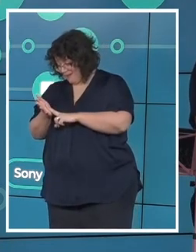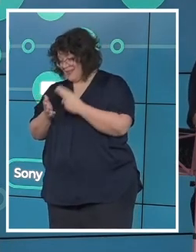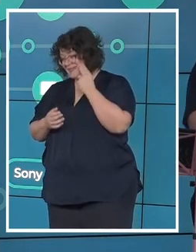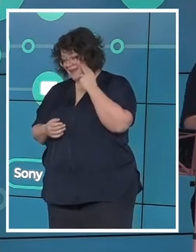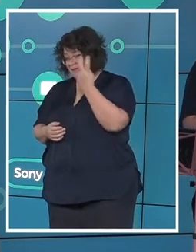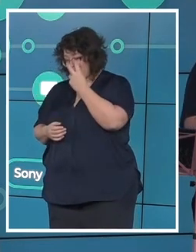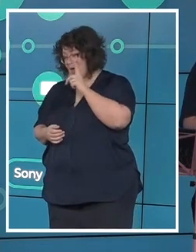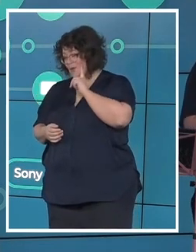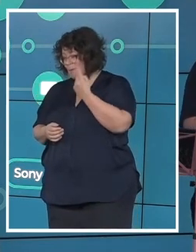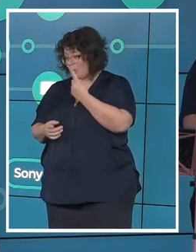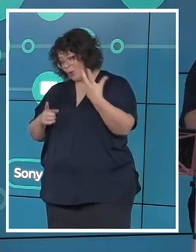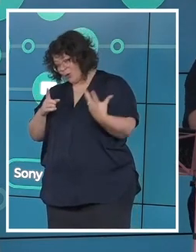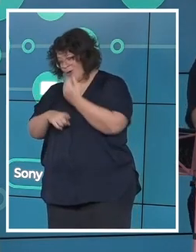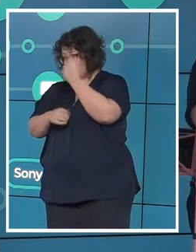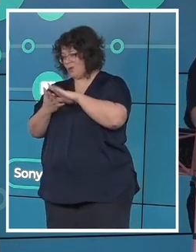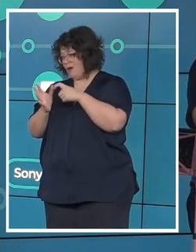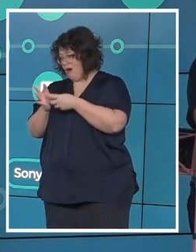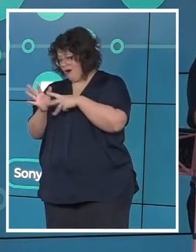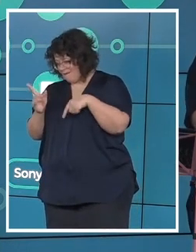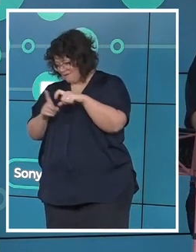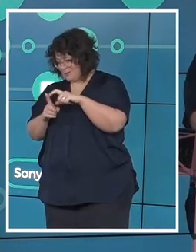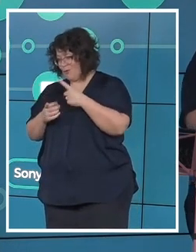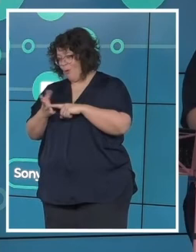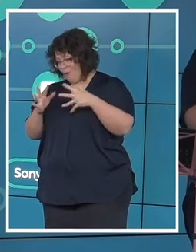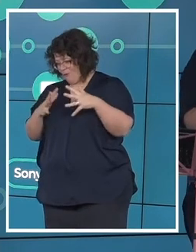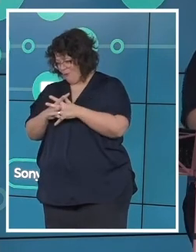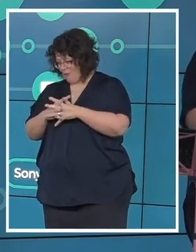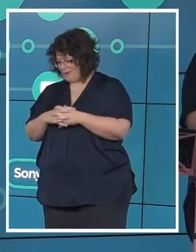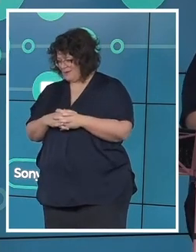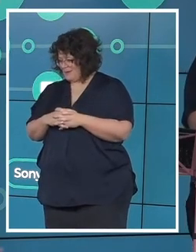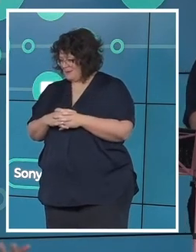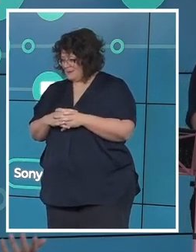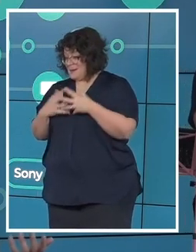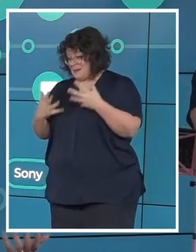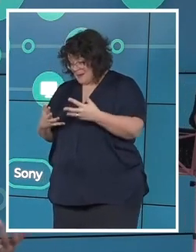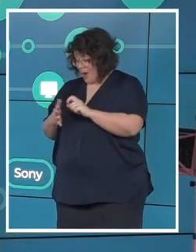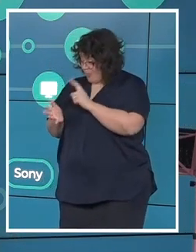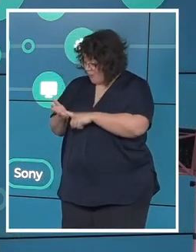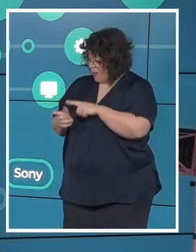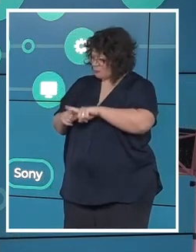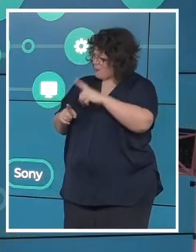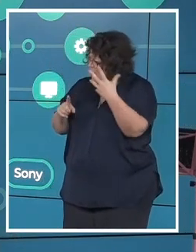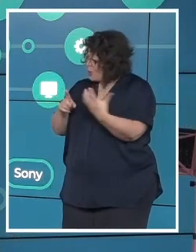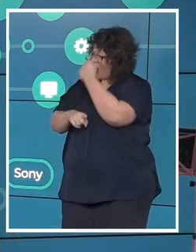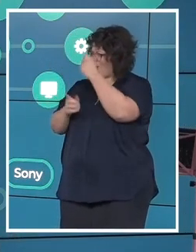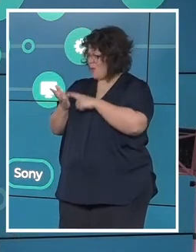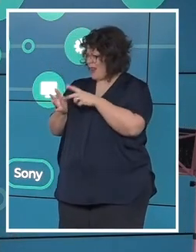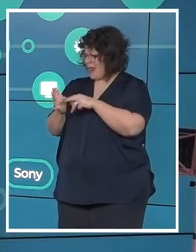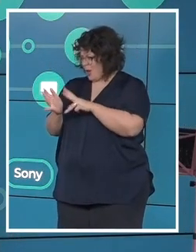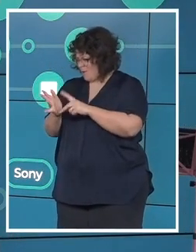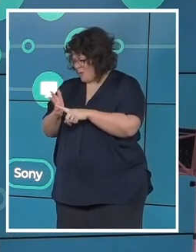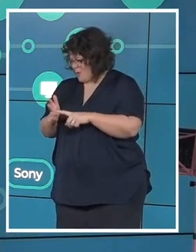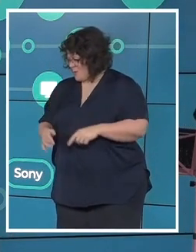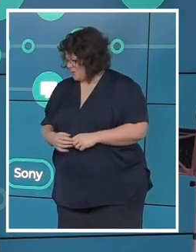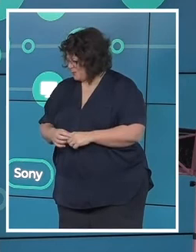That's fantastic. Hey, that's fantastic. Listen, Haben, I want to say, on behalf of everyone here, thank you very much